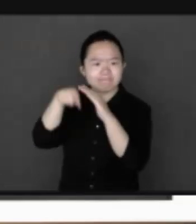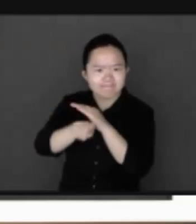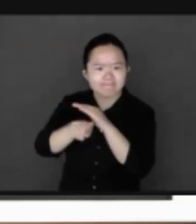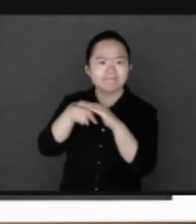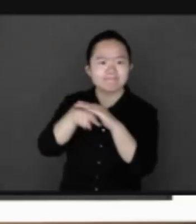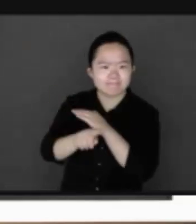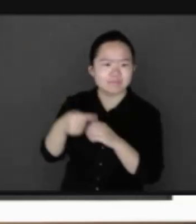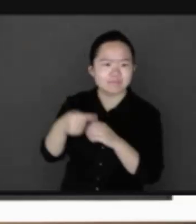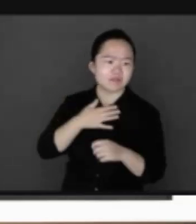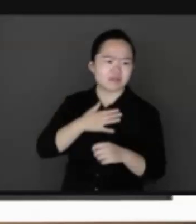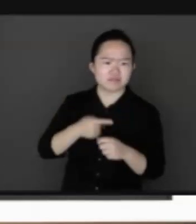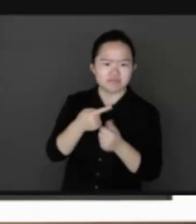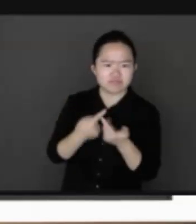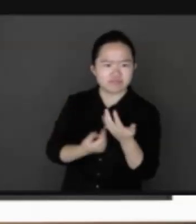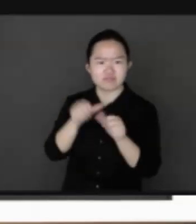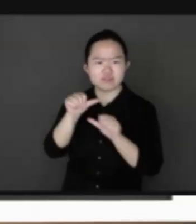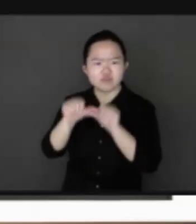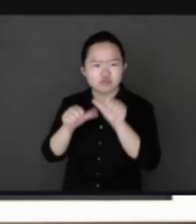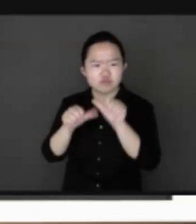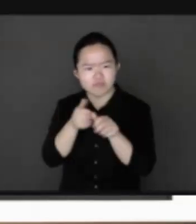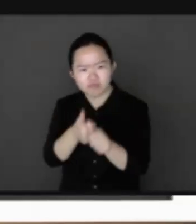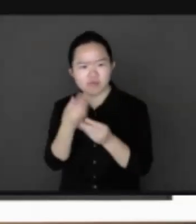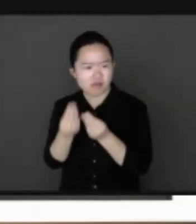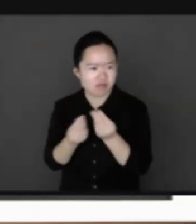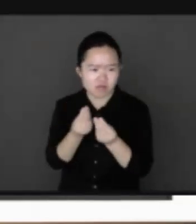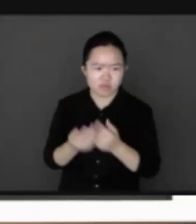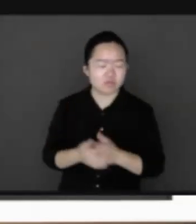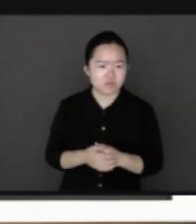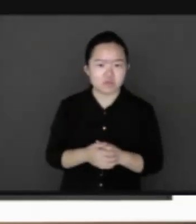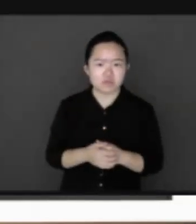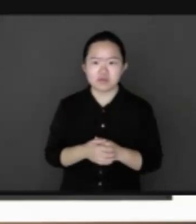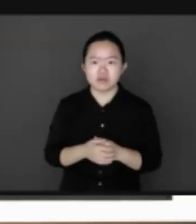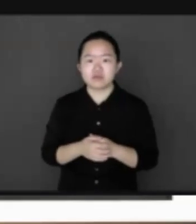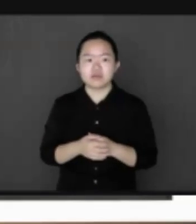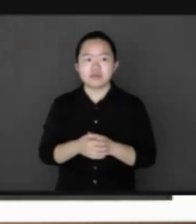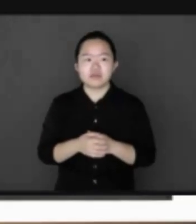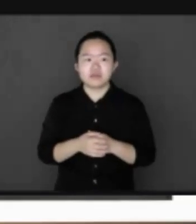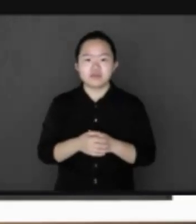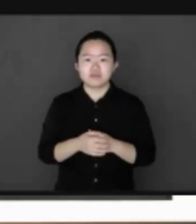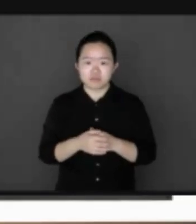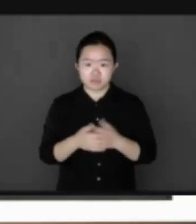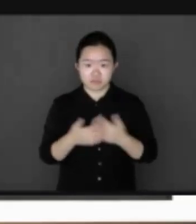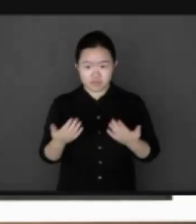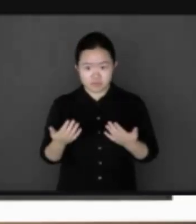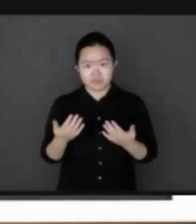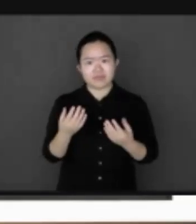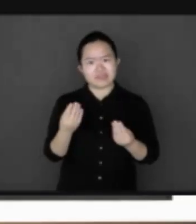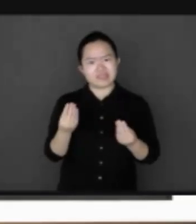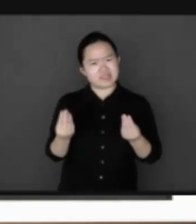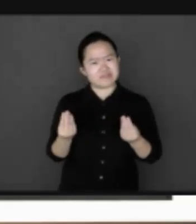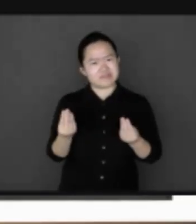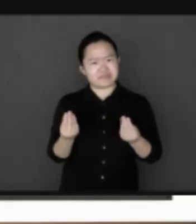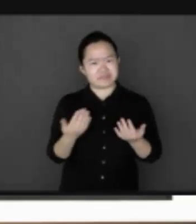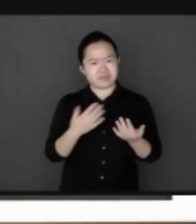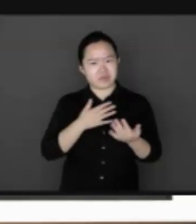talking points about generated captions. That's not really under the remit of this requirement, but it's one that's missing at the